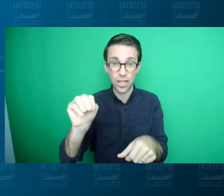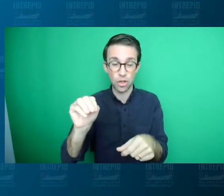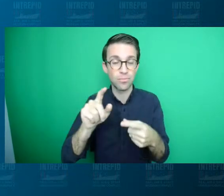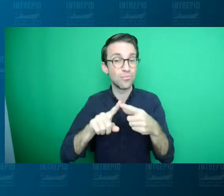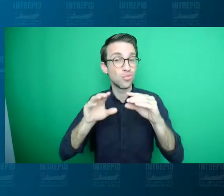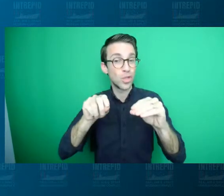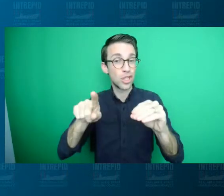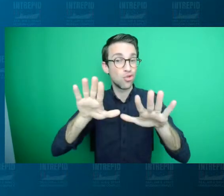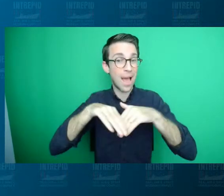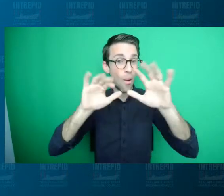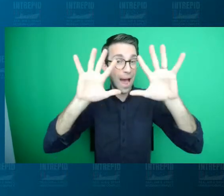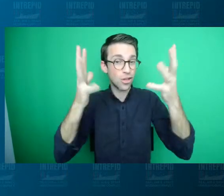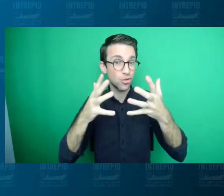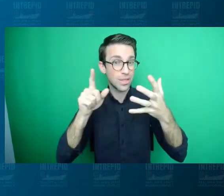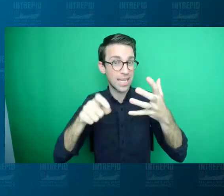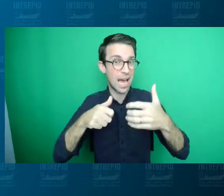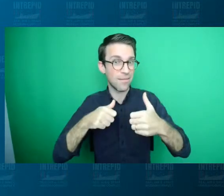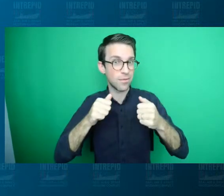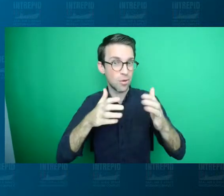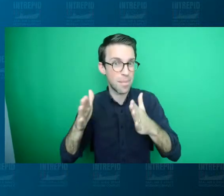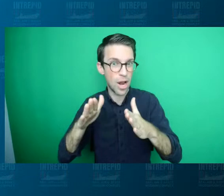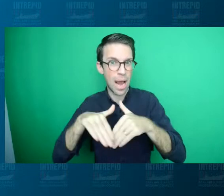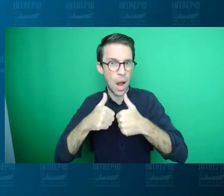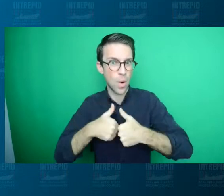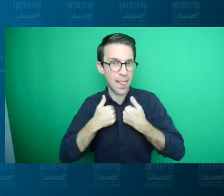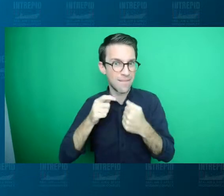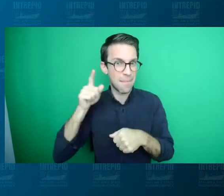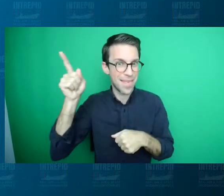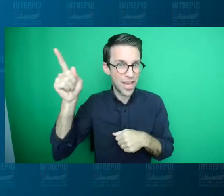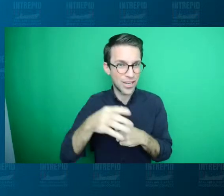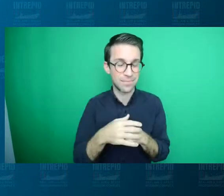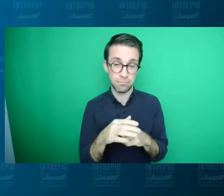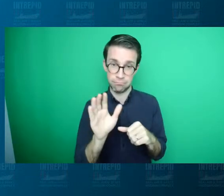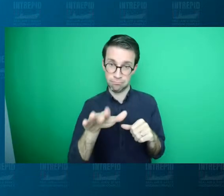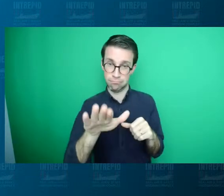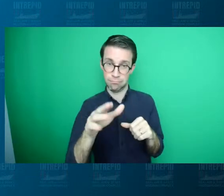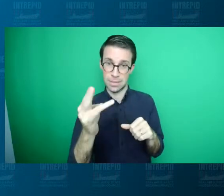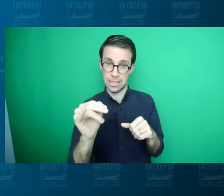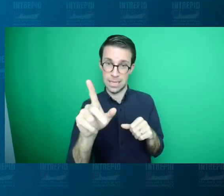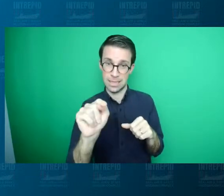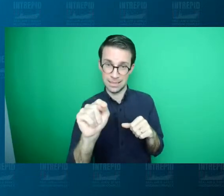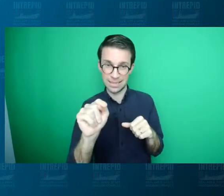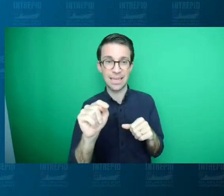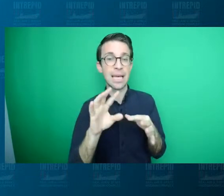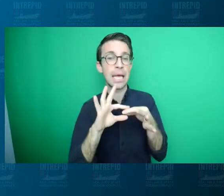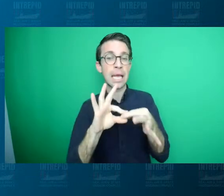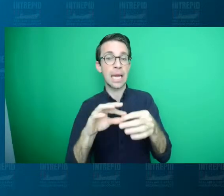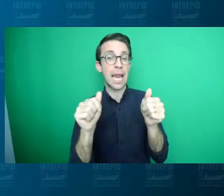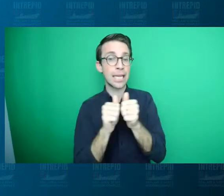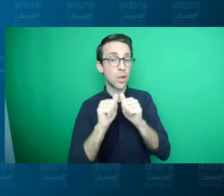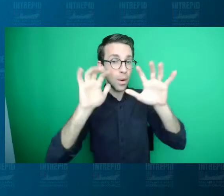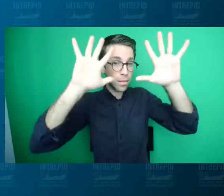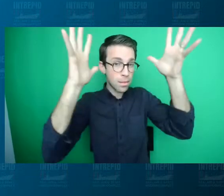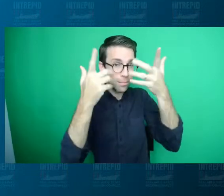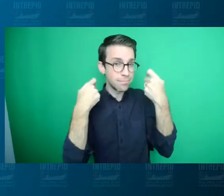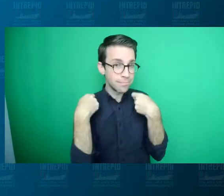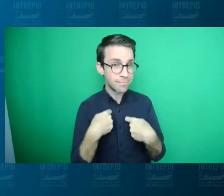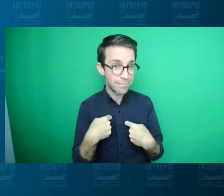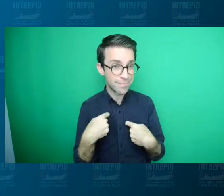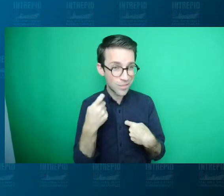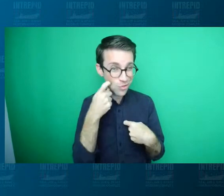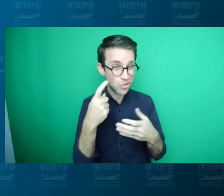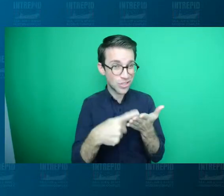prepare to survive in the vacuum of space. And I'll give you a hint, it has a little something to do with the space suits that we were just talking about.